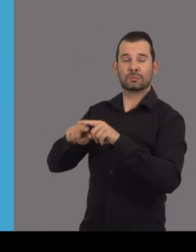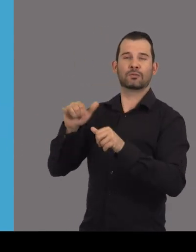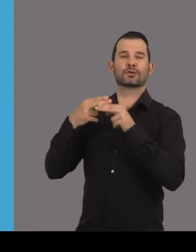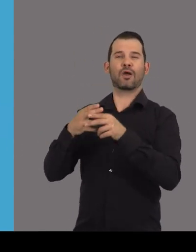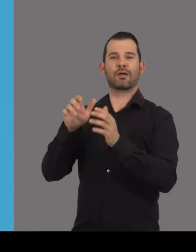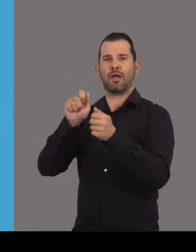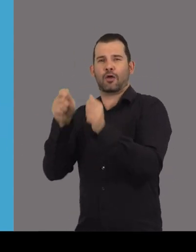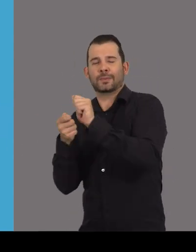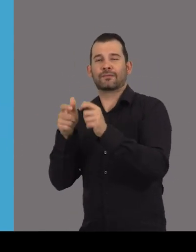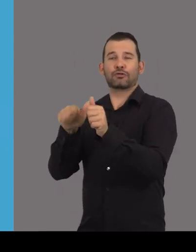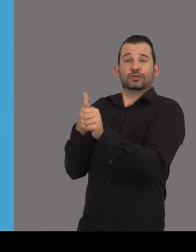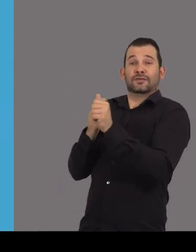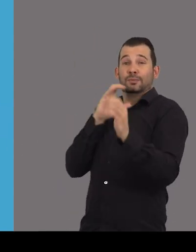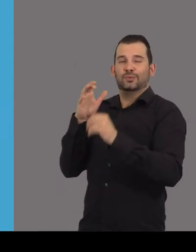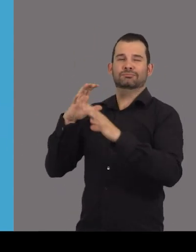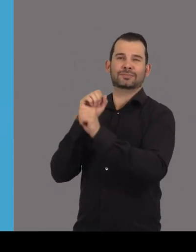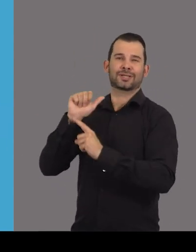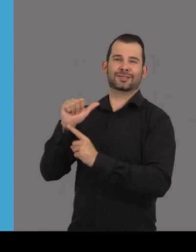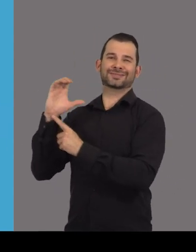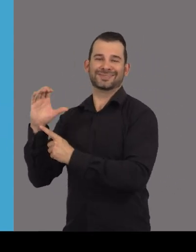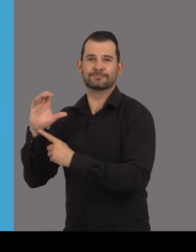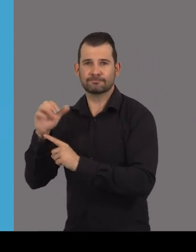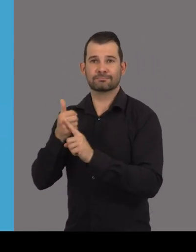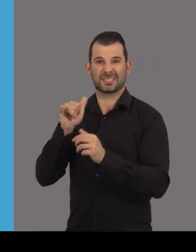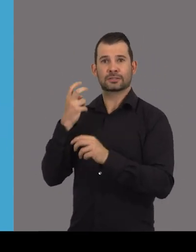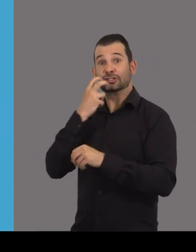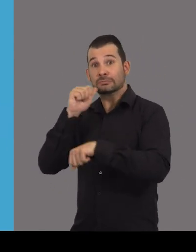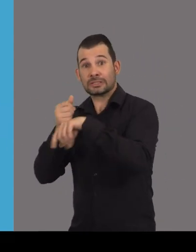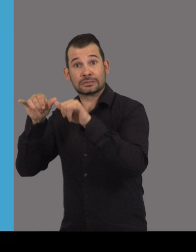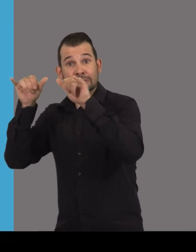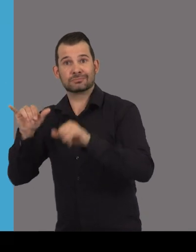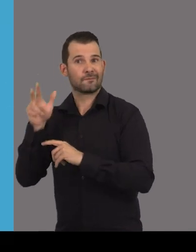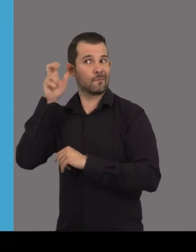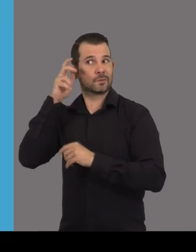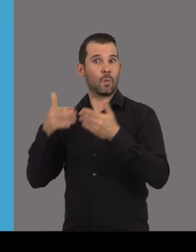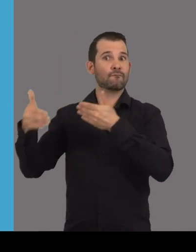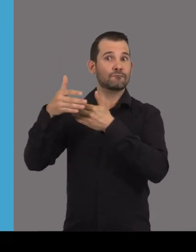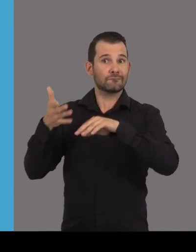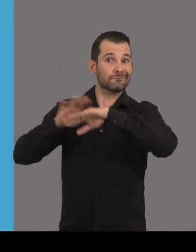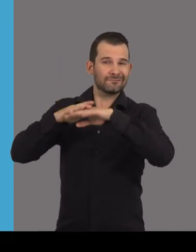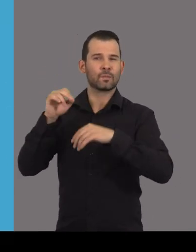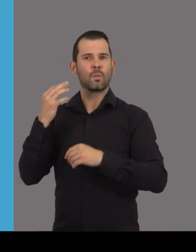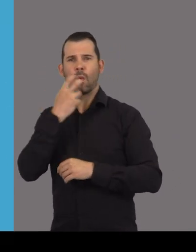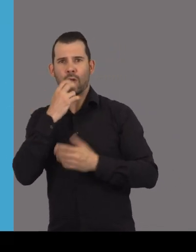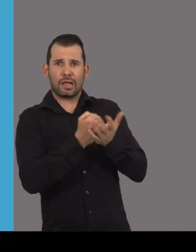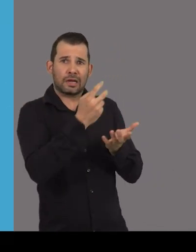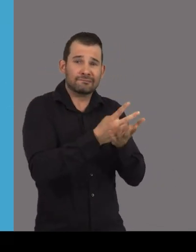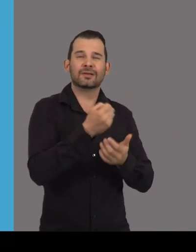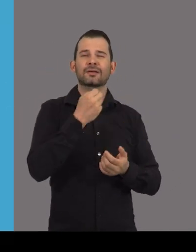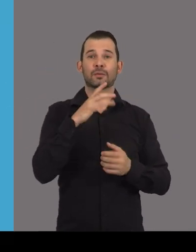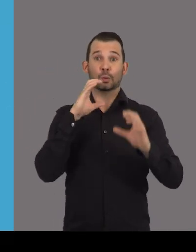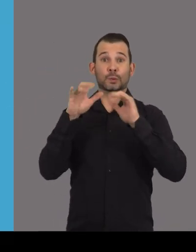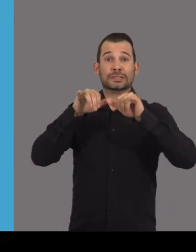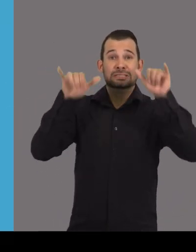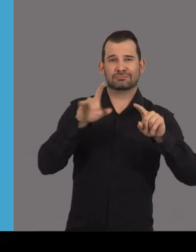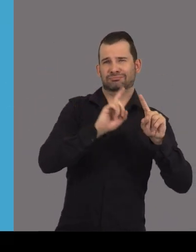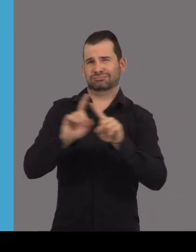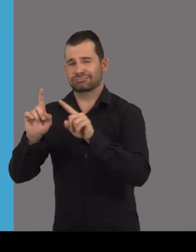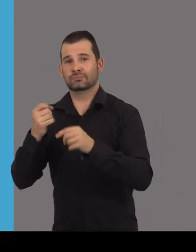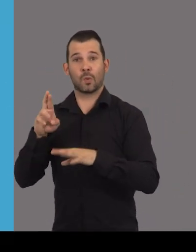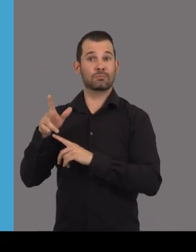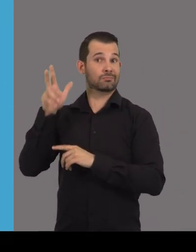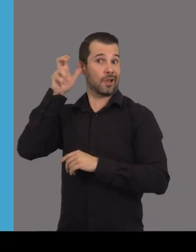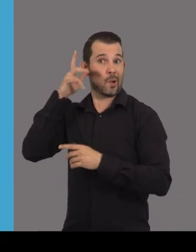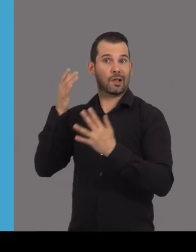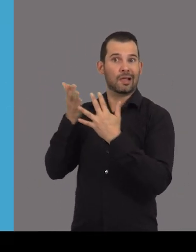known as augmentative alternative communication, speech-based systems such as voiceover or oral intervening, and communication systems